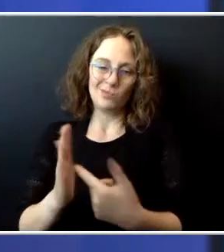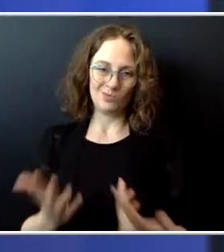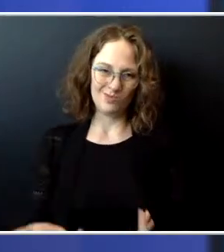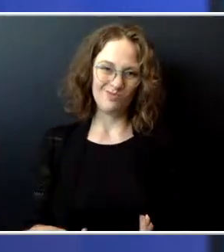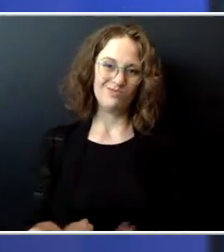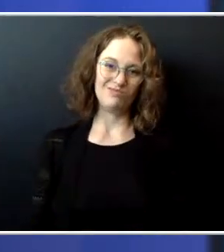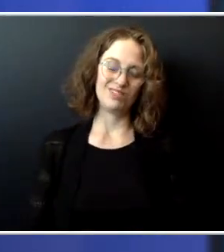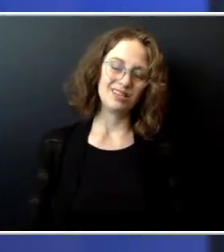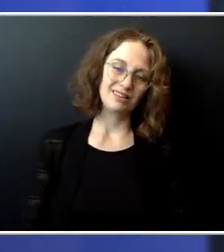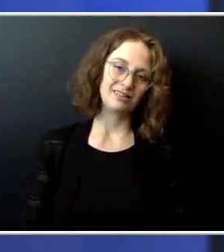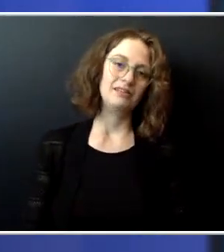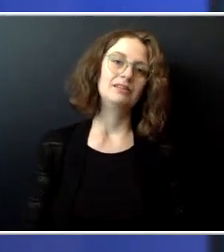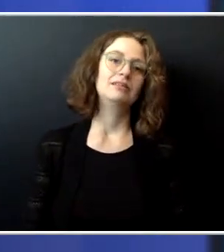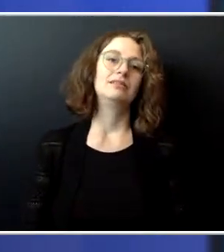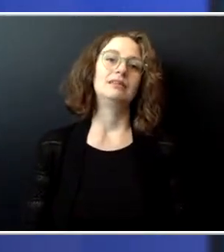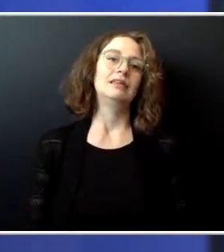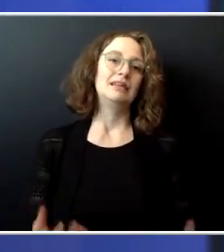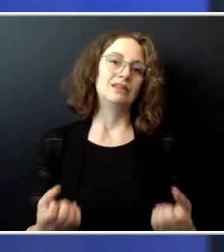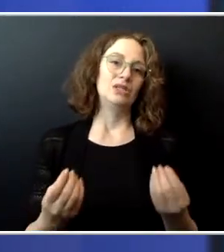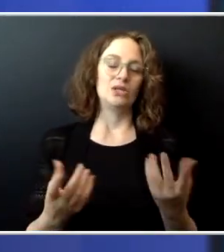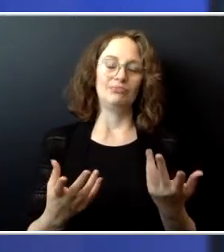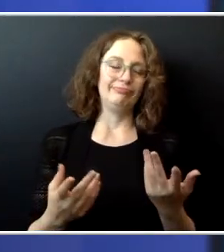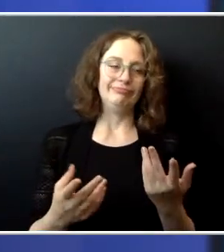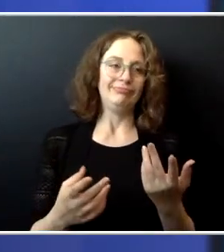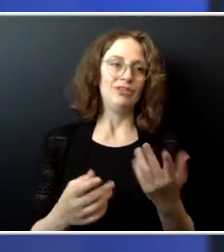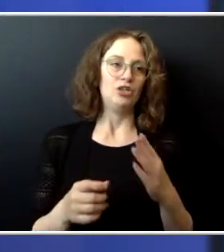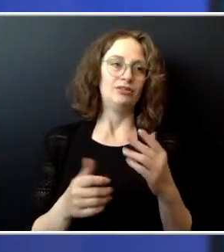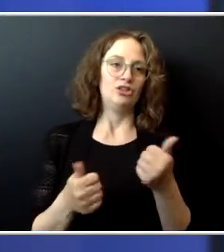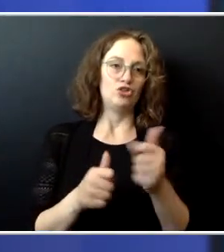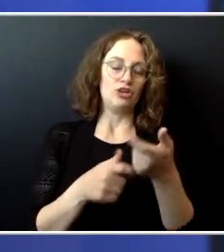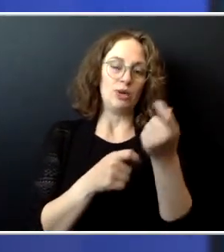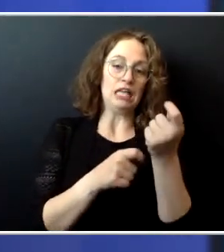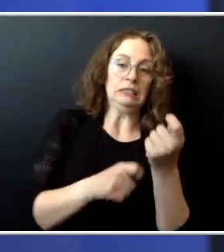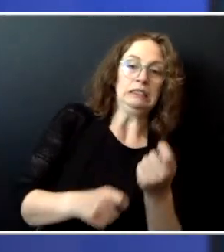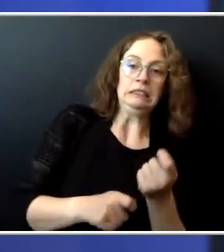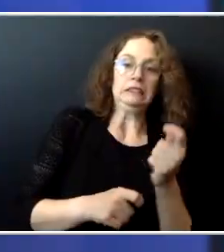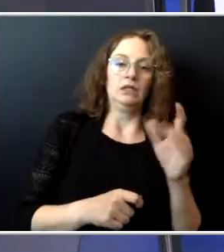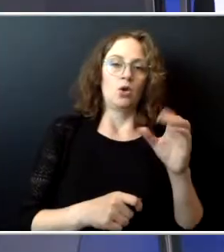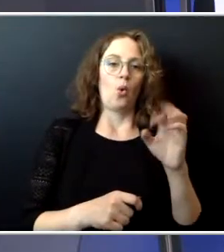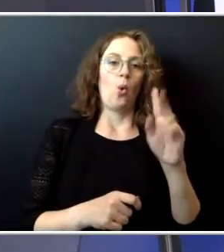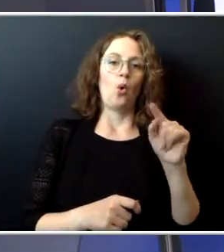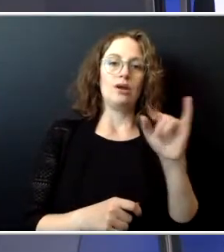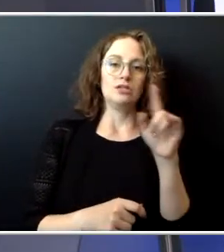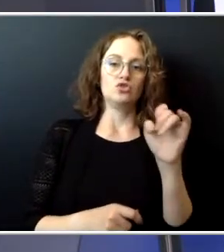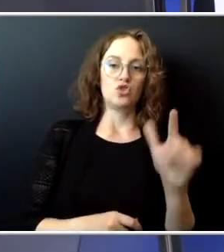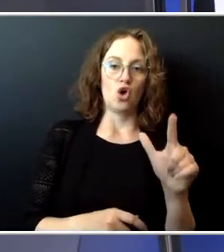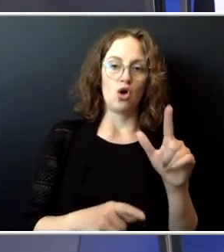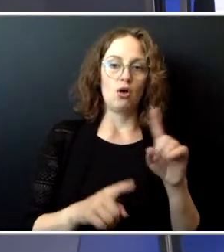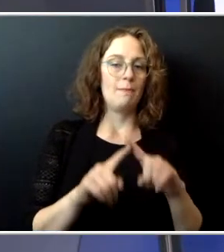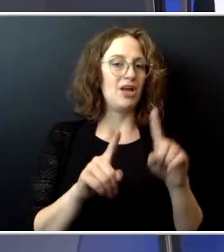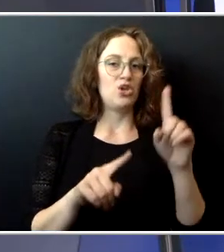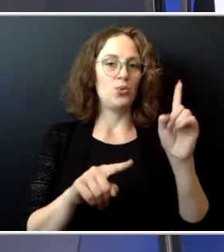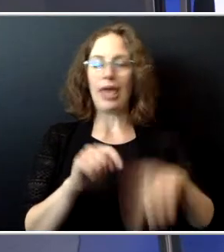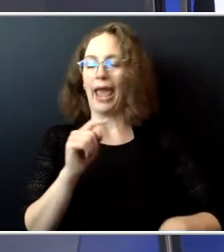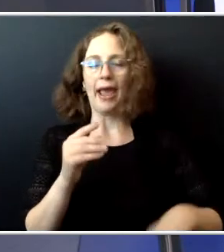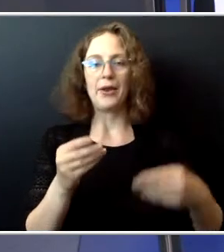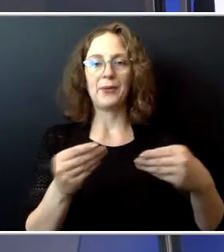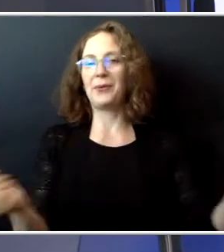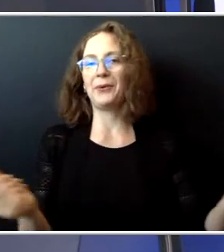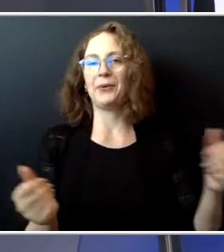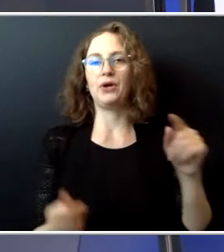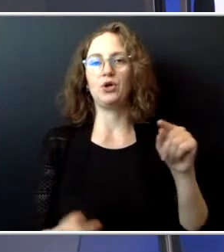give medicine to slow it down, but you can't really get rid of the tumor. I want to talk more about this so-called minimally